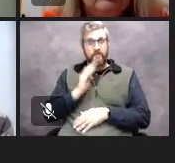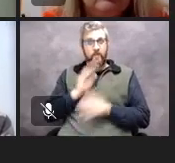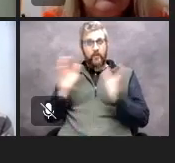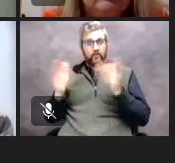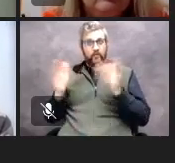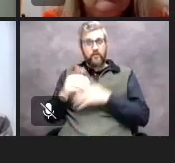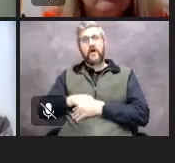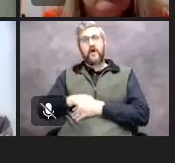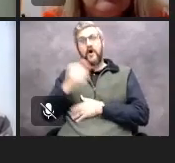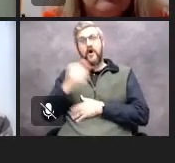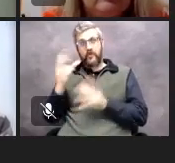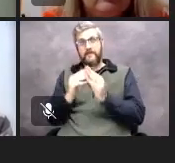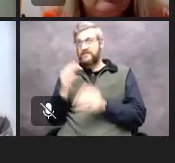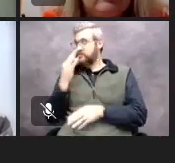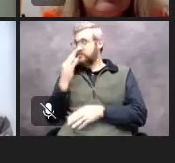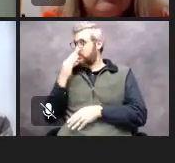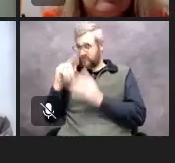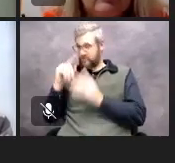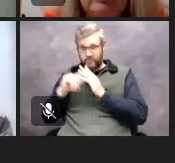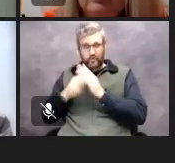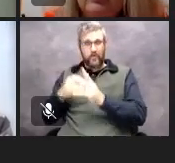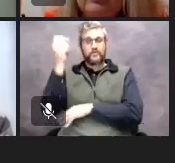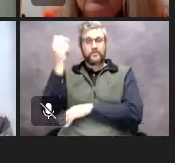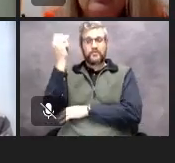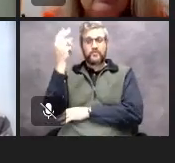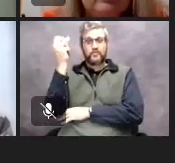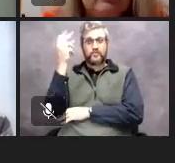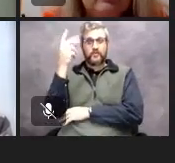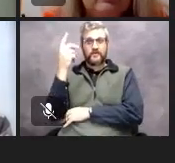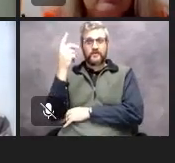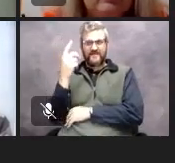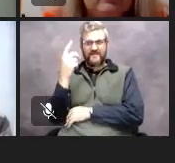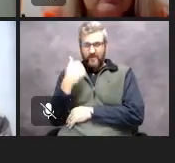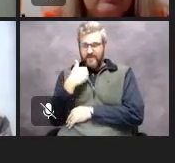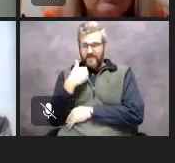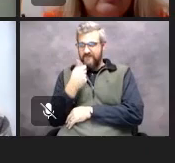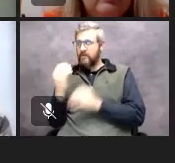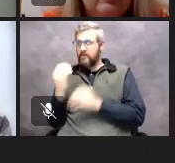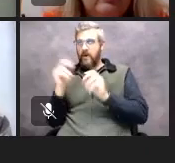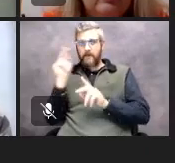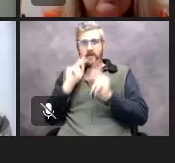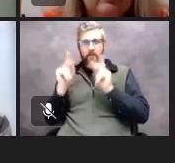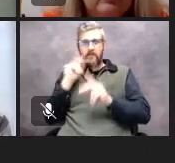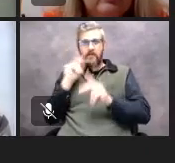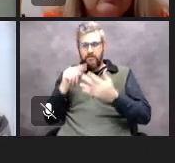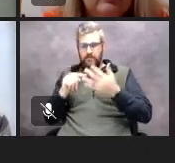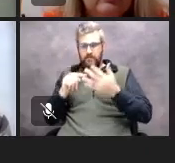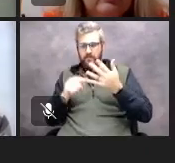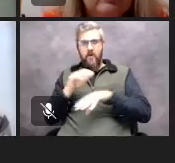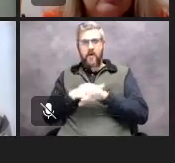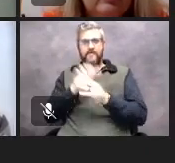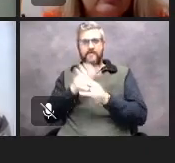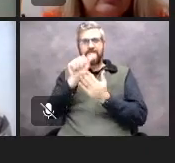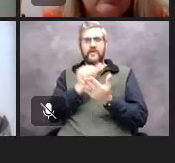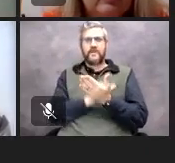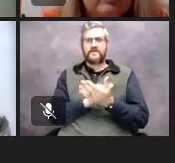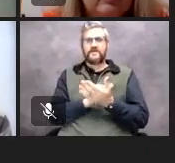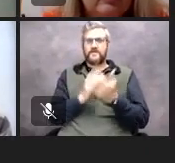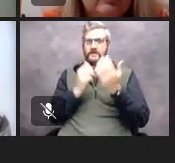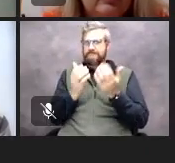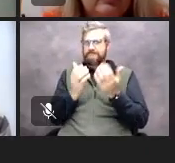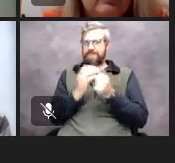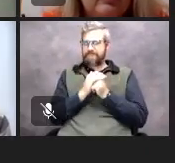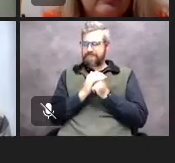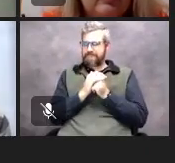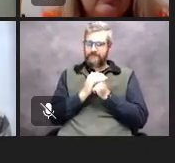another meeting that's getting ready to start at noon, and we've got a few more people who are on our agenda. So